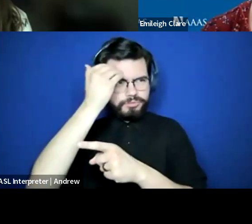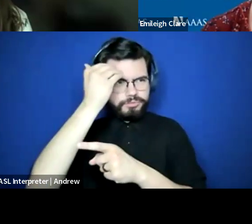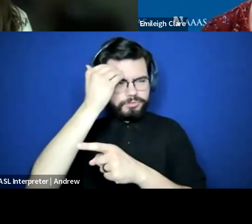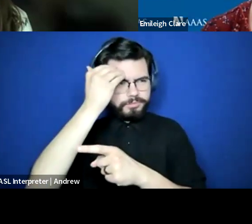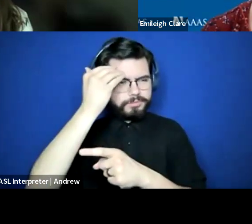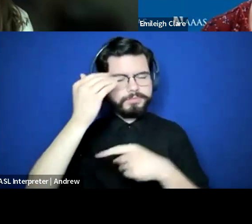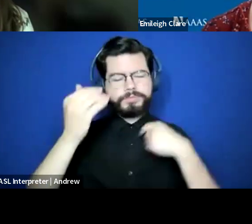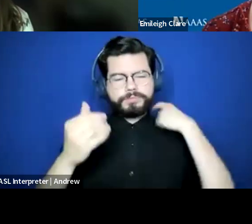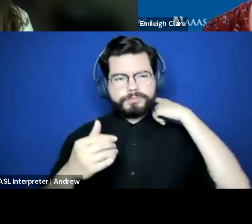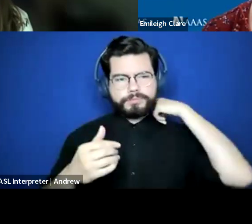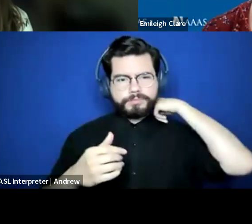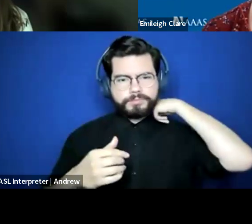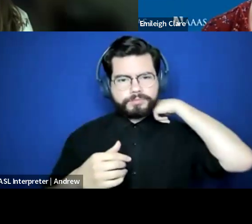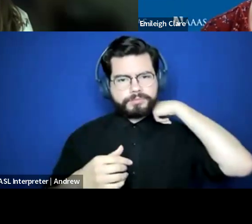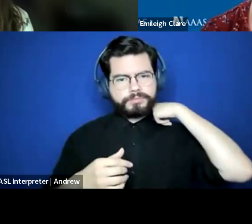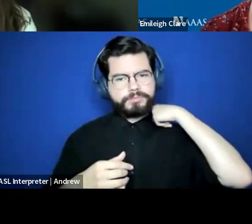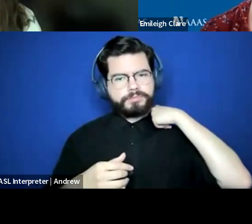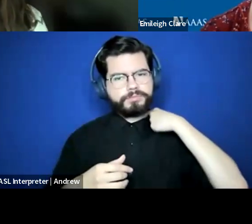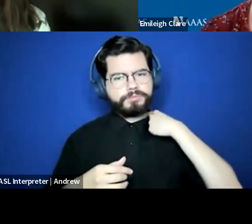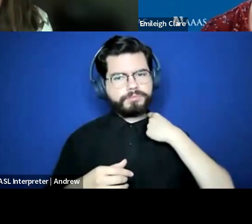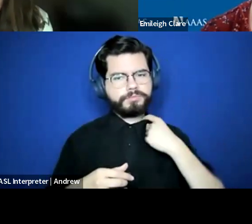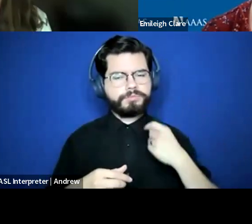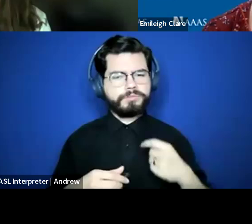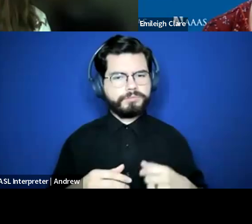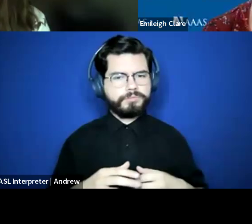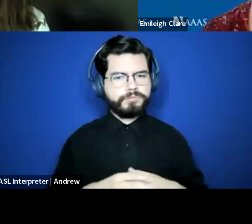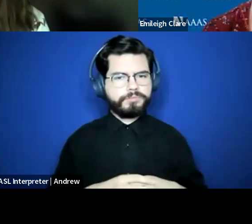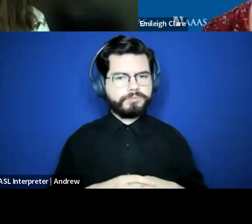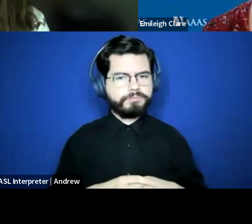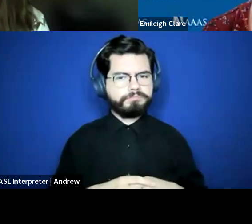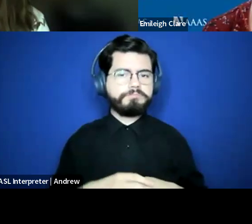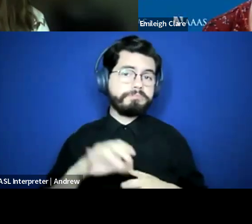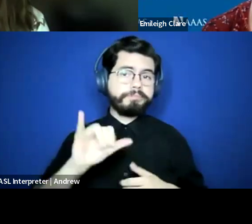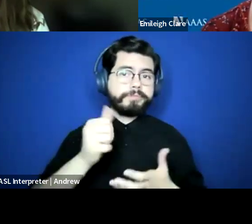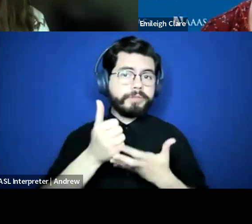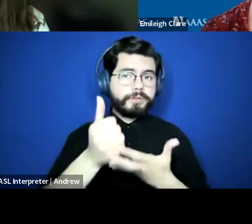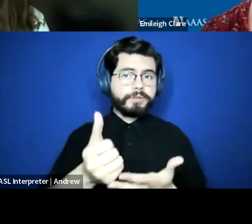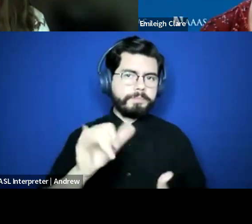specific event or whatever it is. So those things can always be helpful as well.